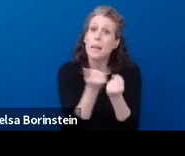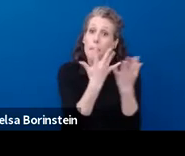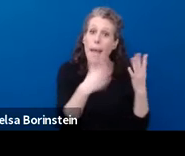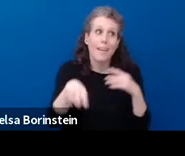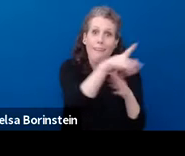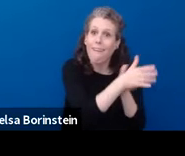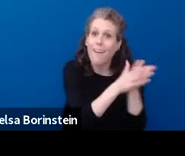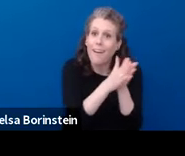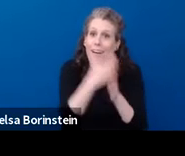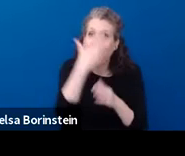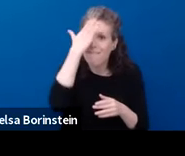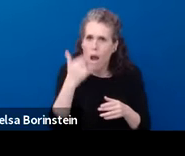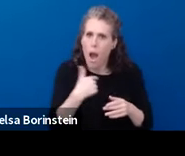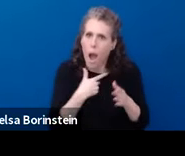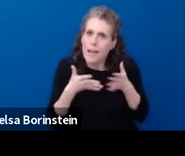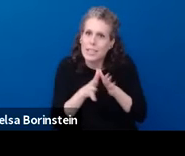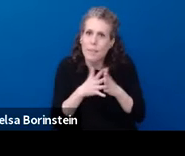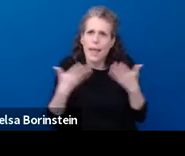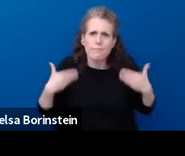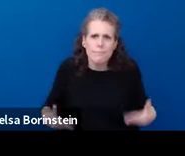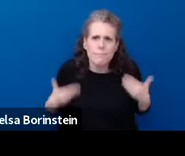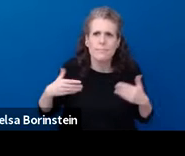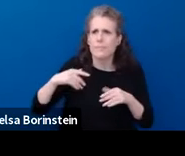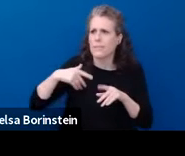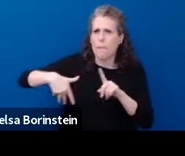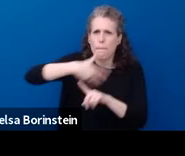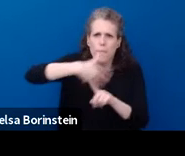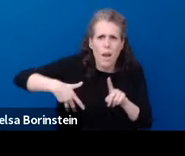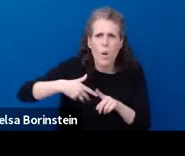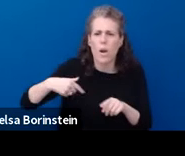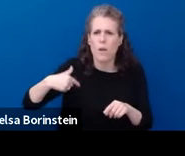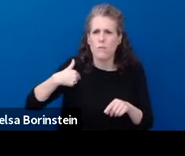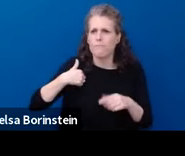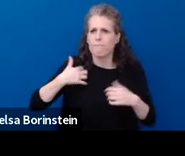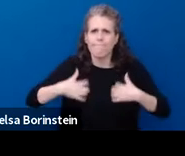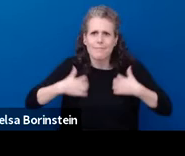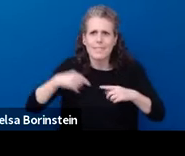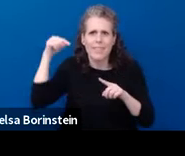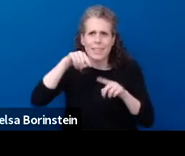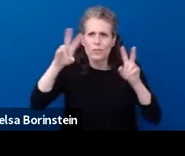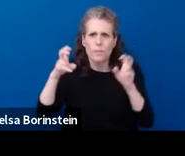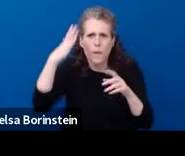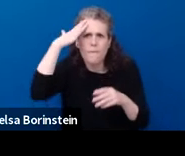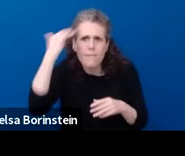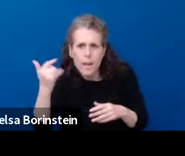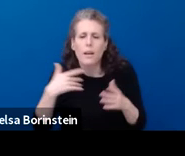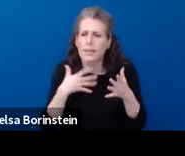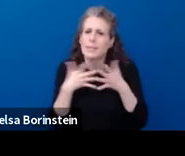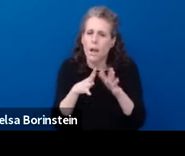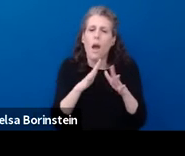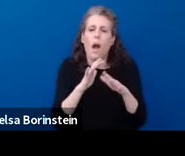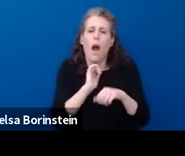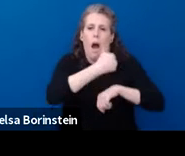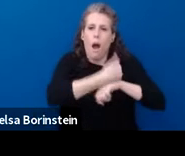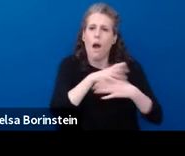we, why do we want to do this, what do we want to do, so that it felt kind of a connection.